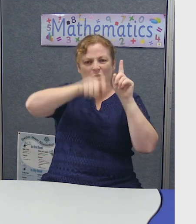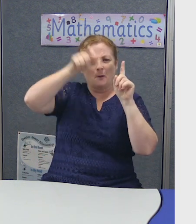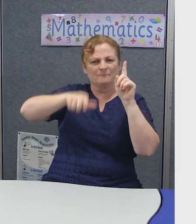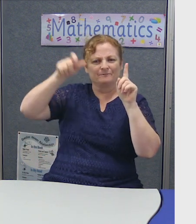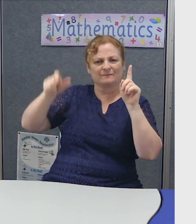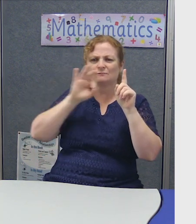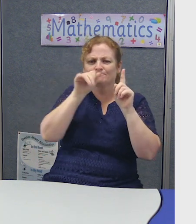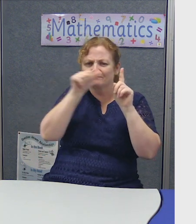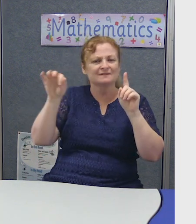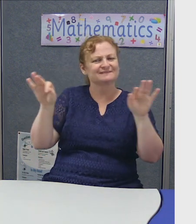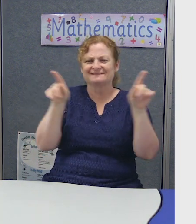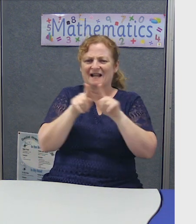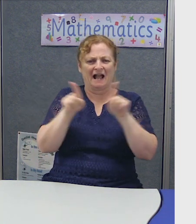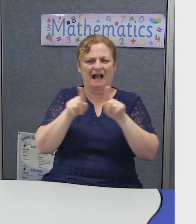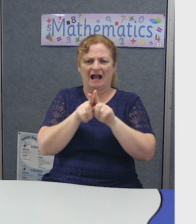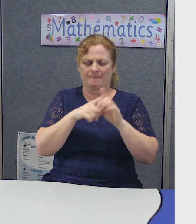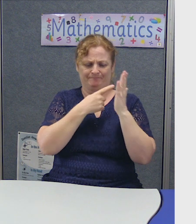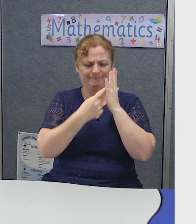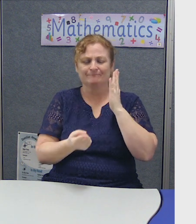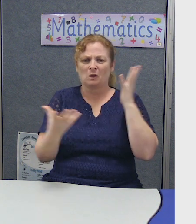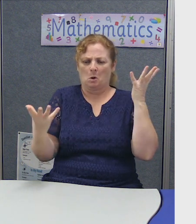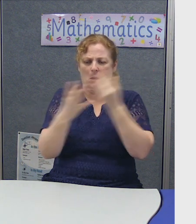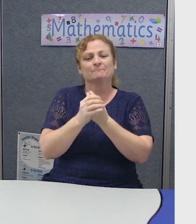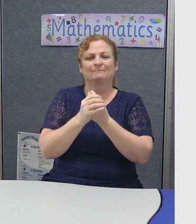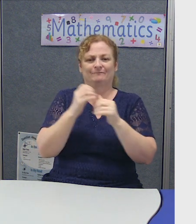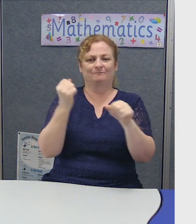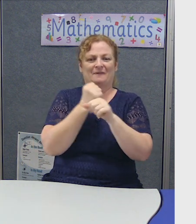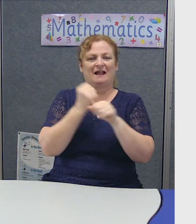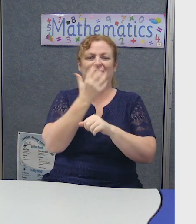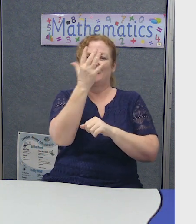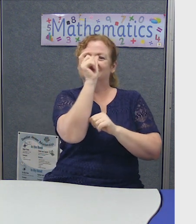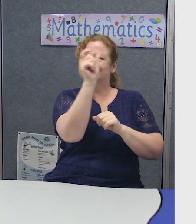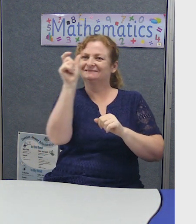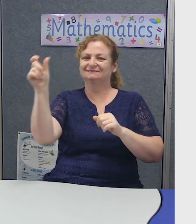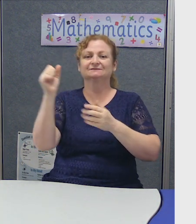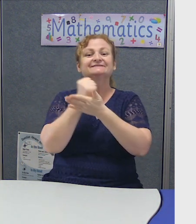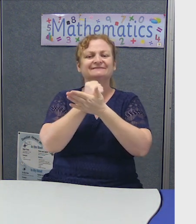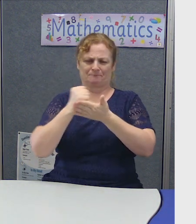is still a representation of the five-digit number.